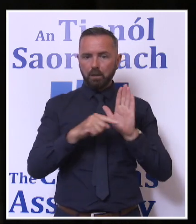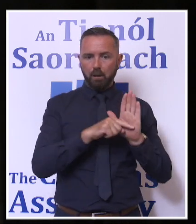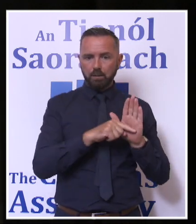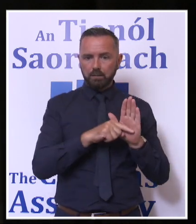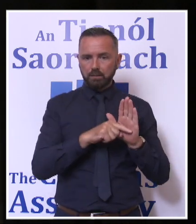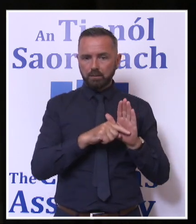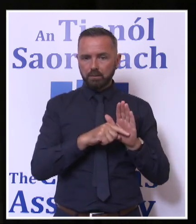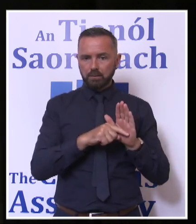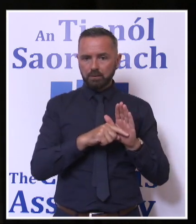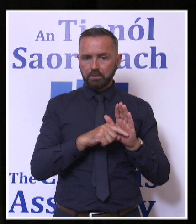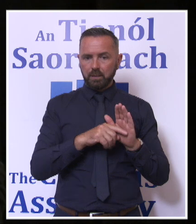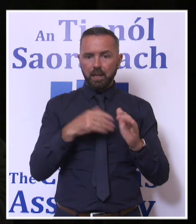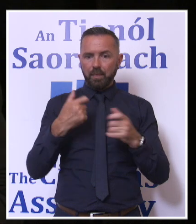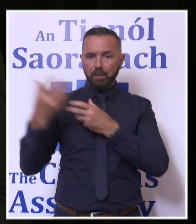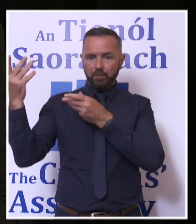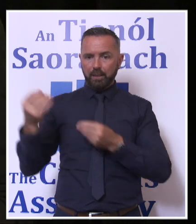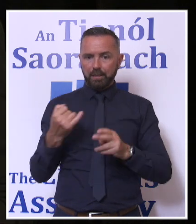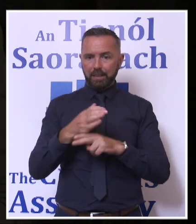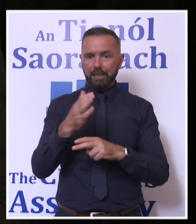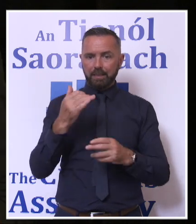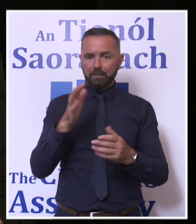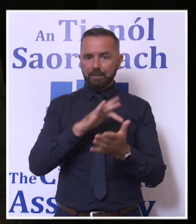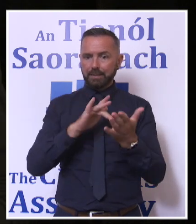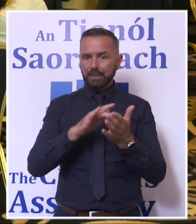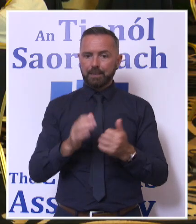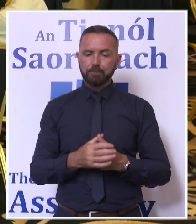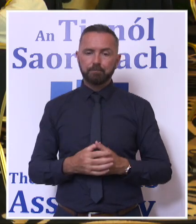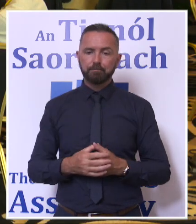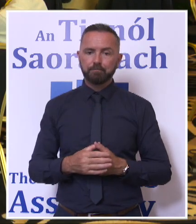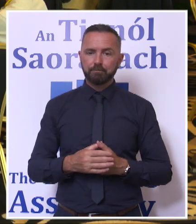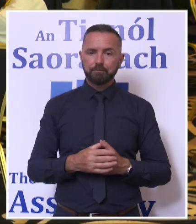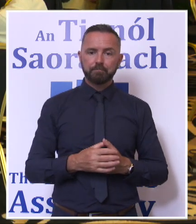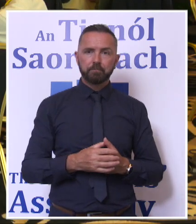inherited as mayors in your various cities? Thank you.